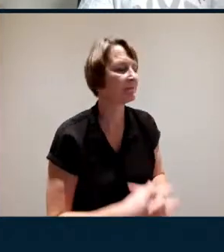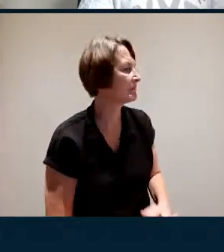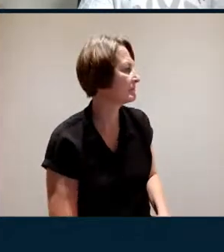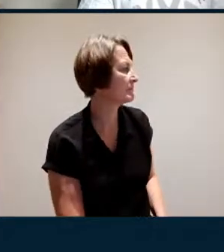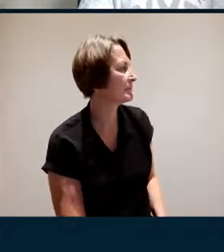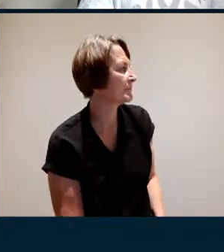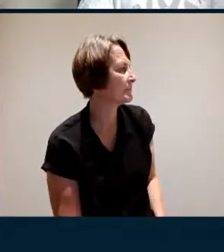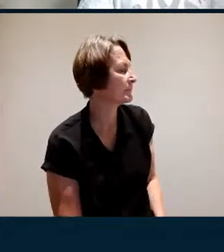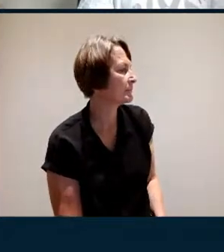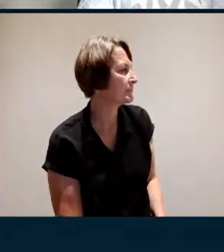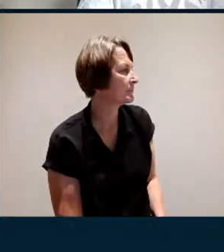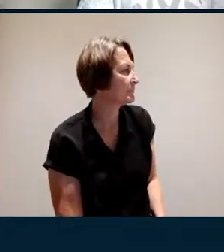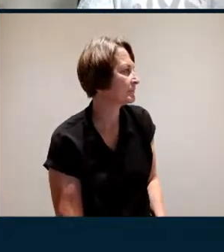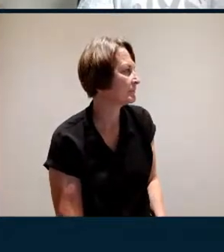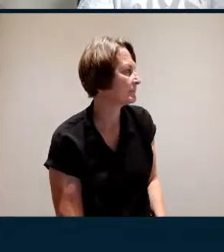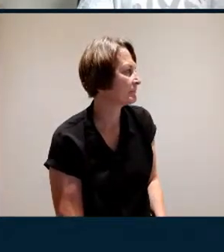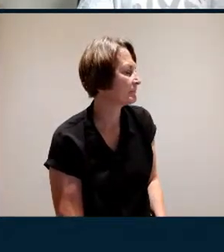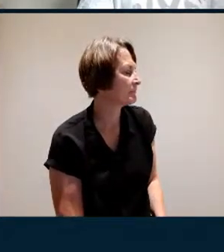So